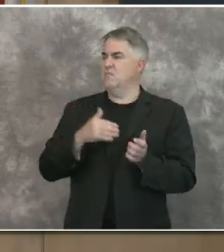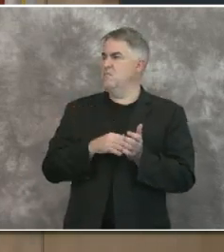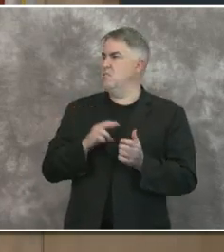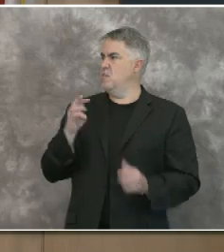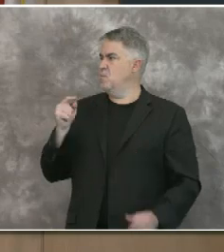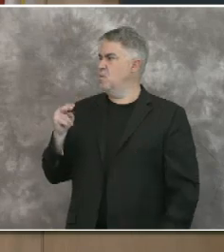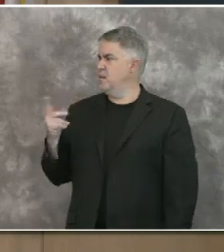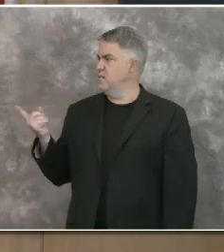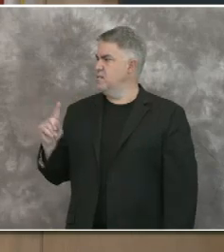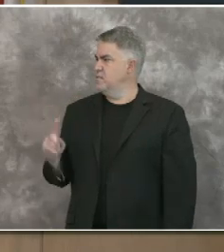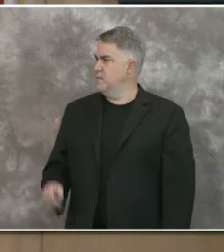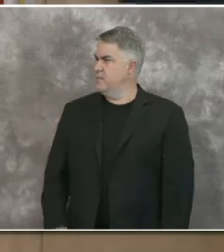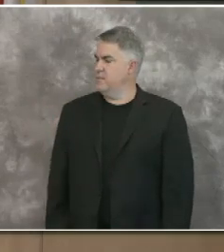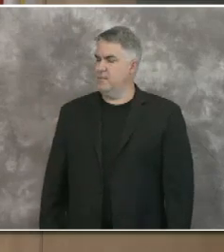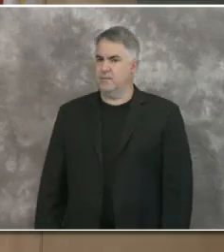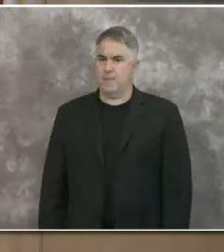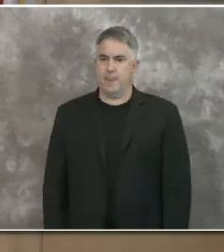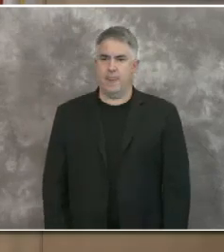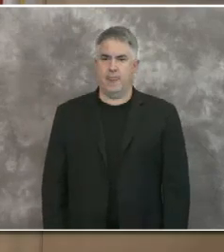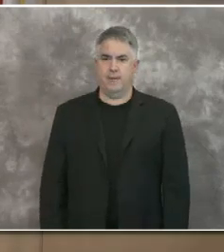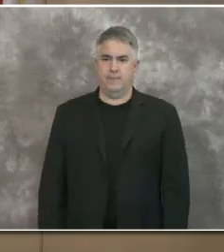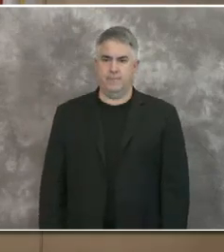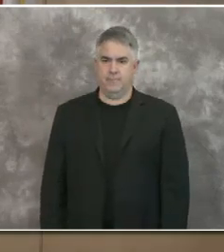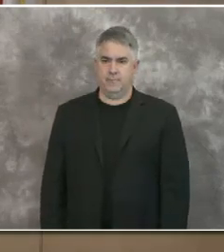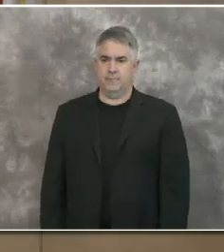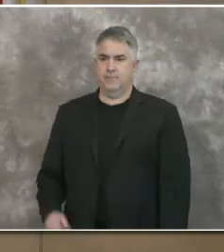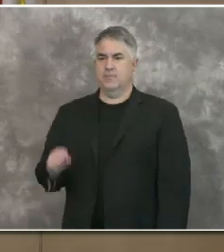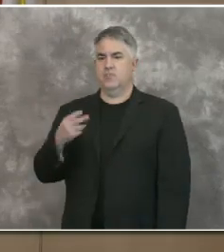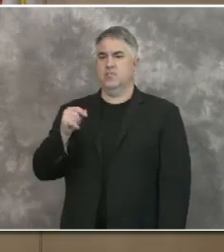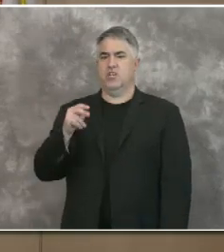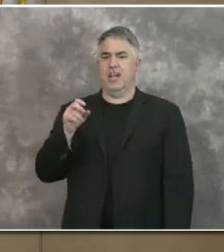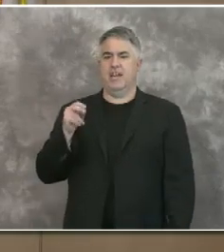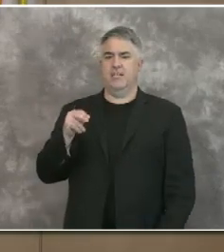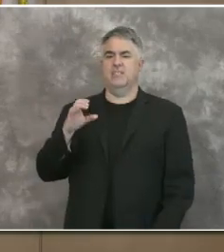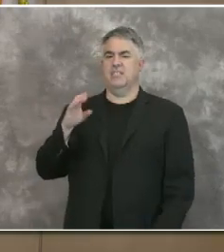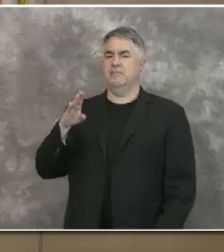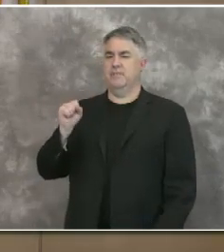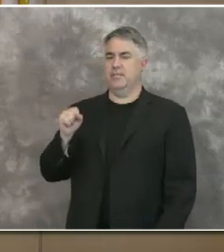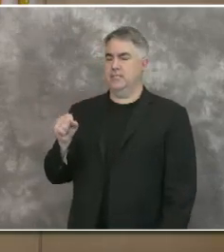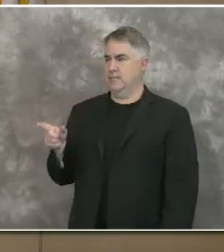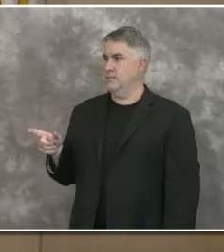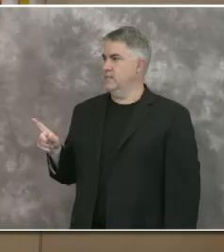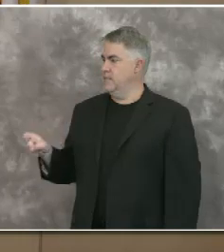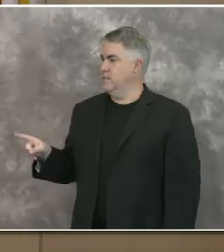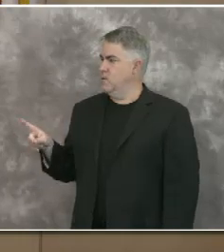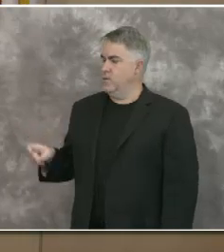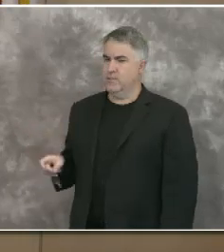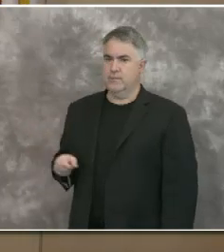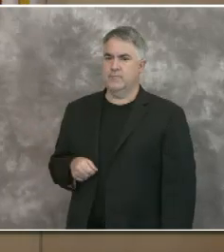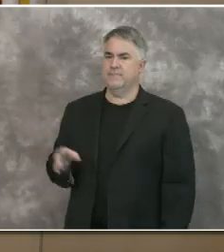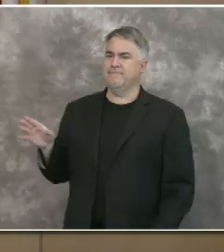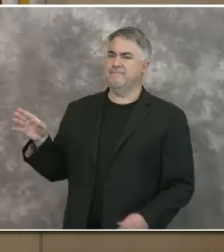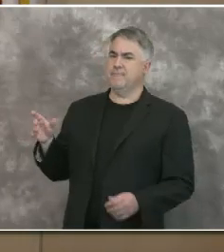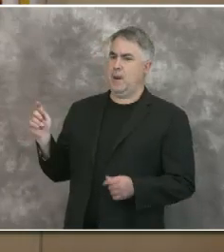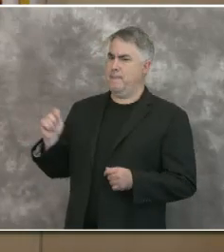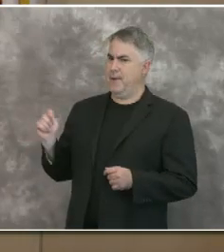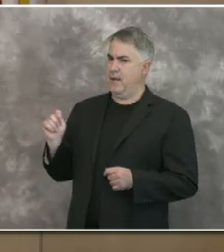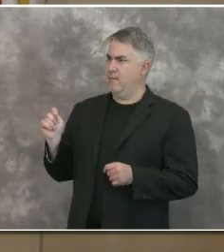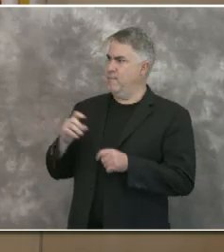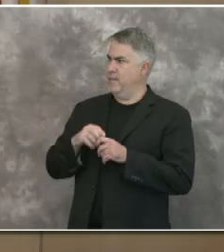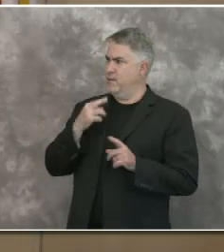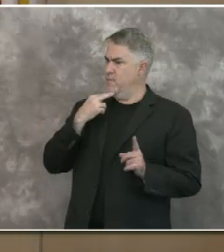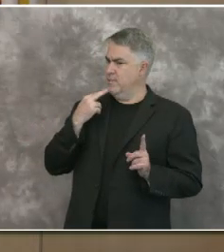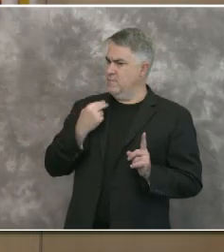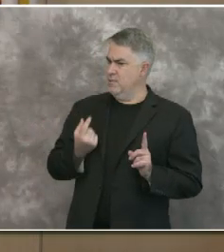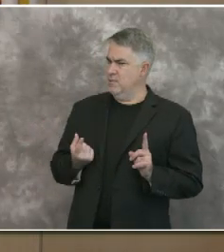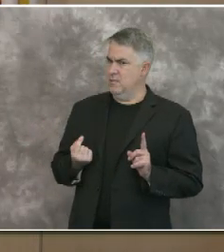first question is from Shannon Handy with CBS 8. I have a question about bathrooms and in restaurants in particular. What